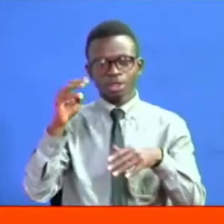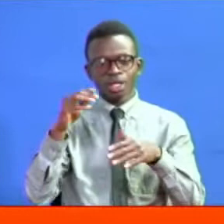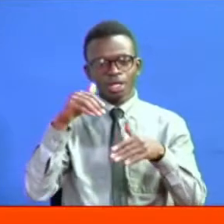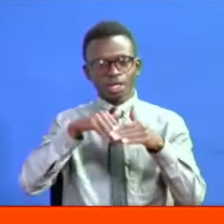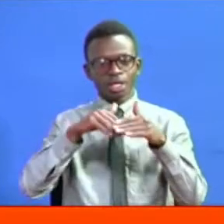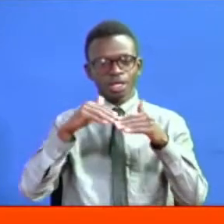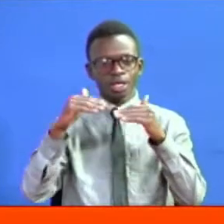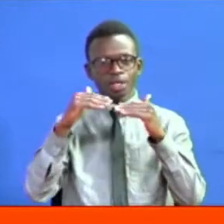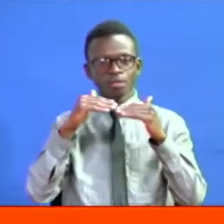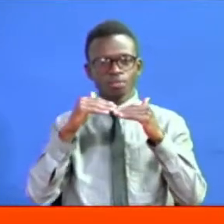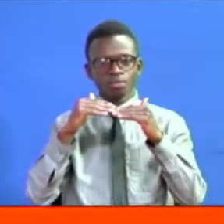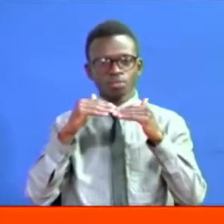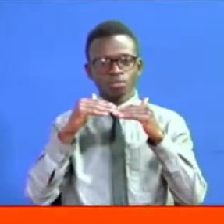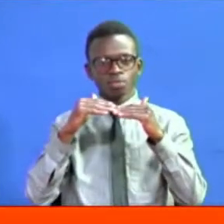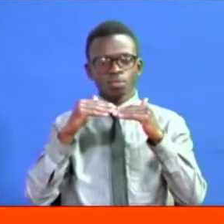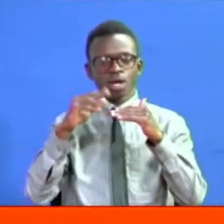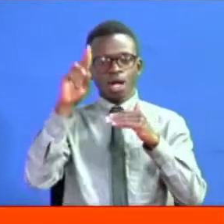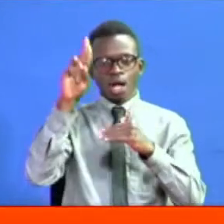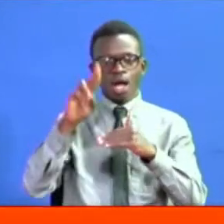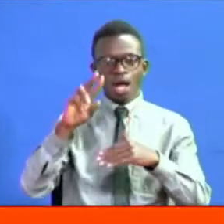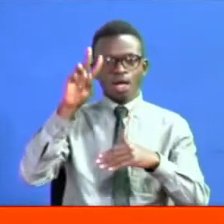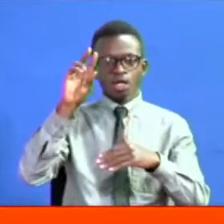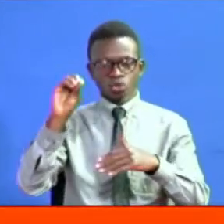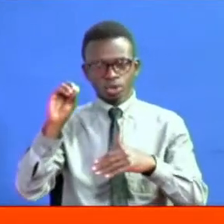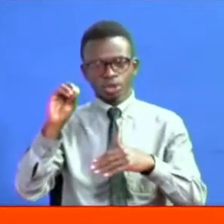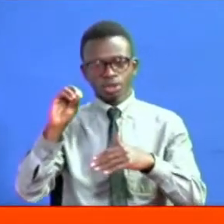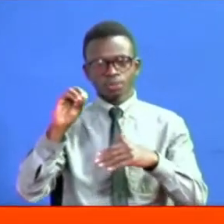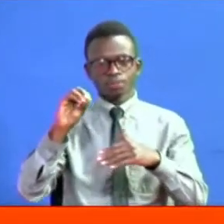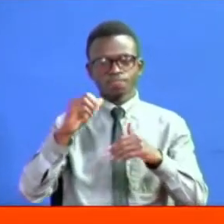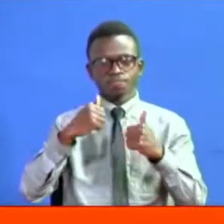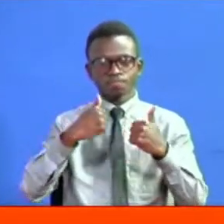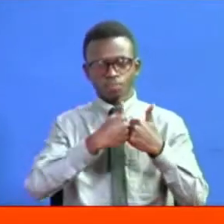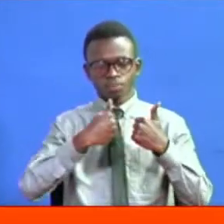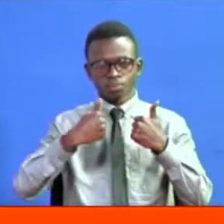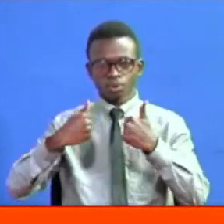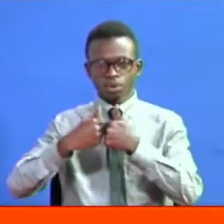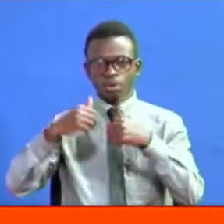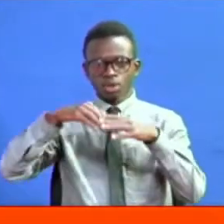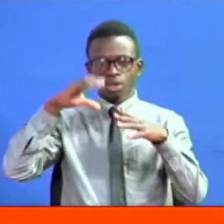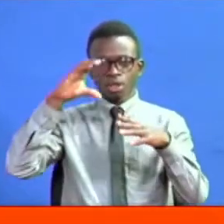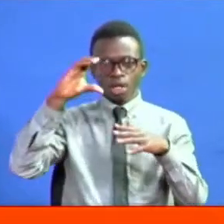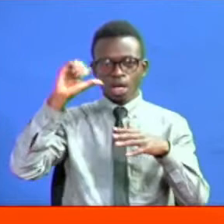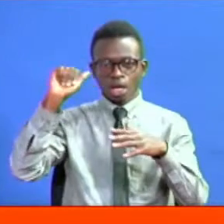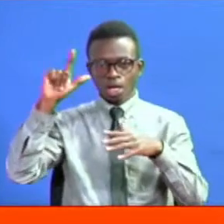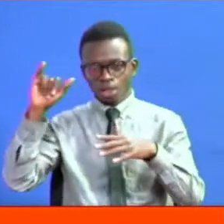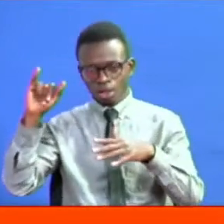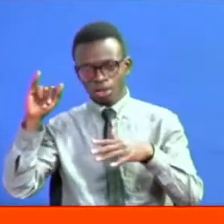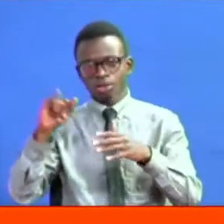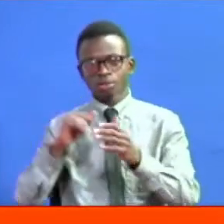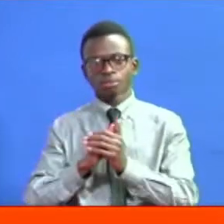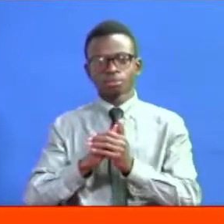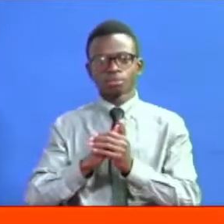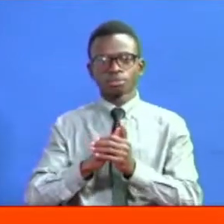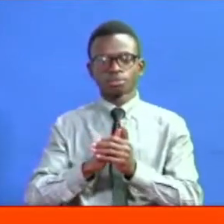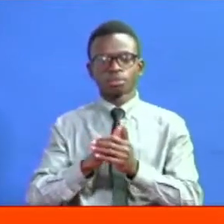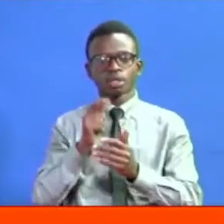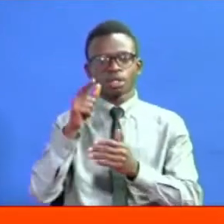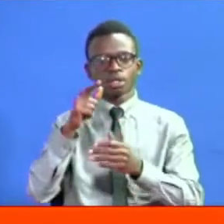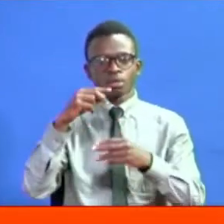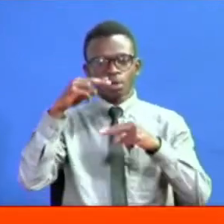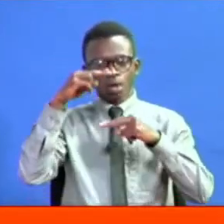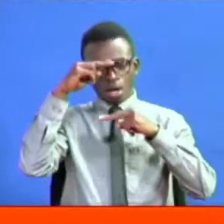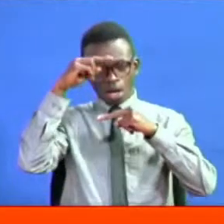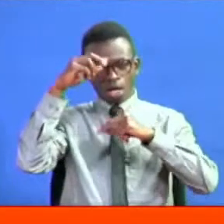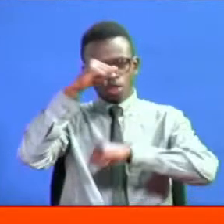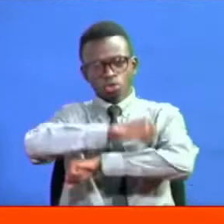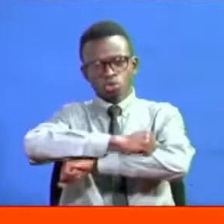ongoing World Athletics Under-20 Championships in Cali, Colombia on Friday morning. The Form 3 students at Caliet Secondary